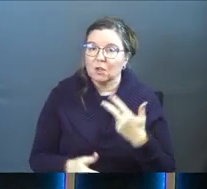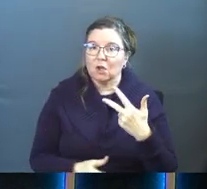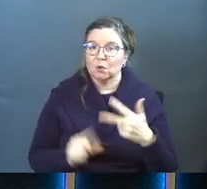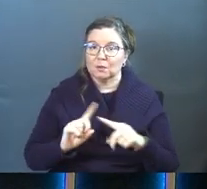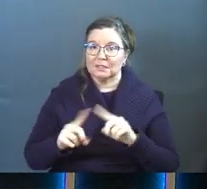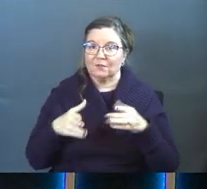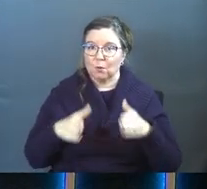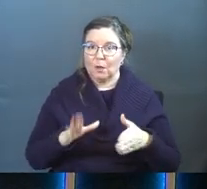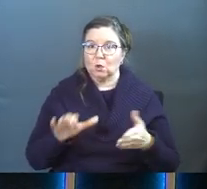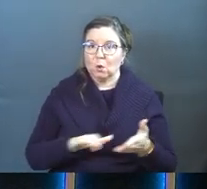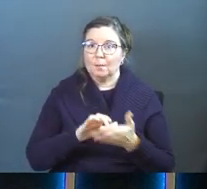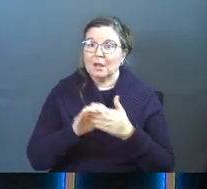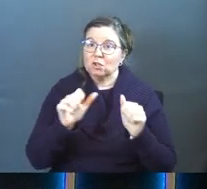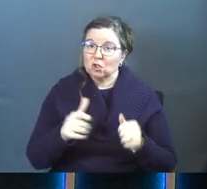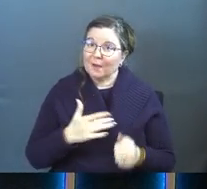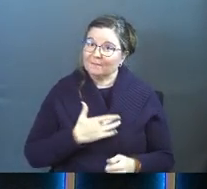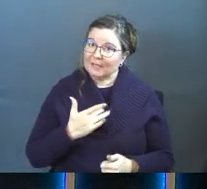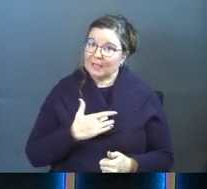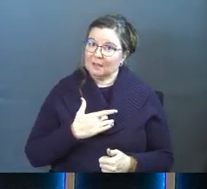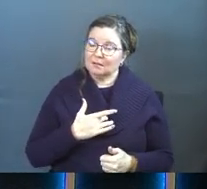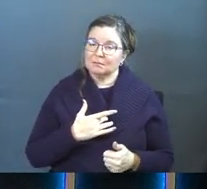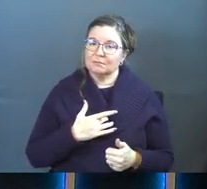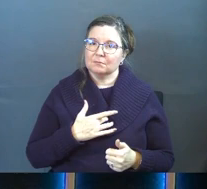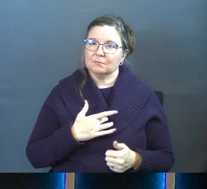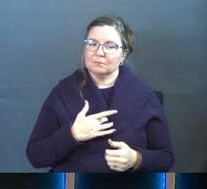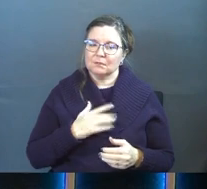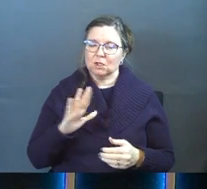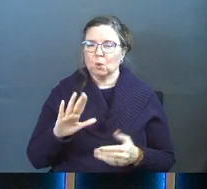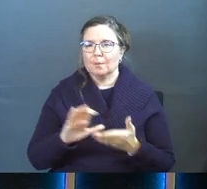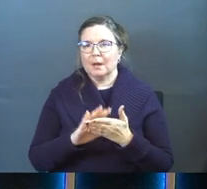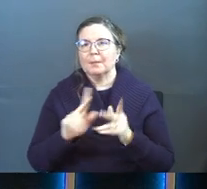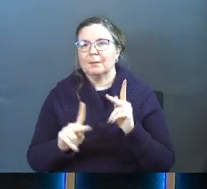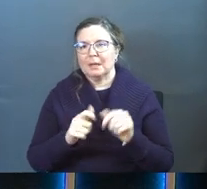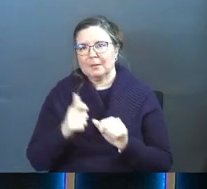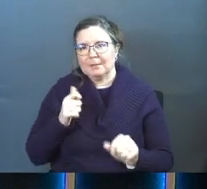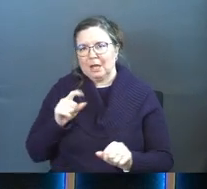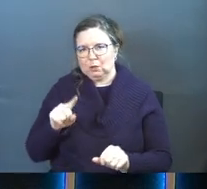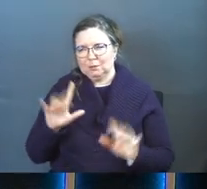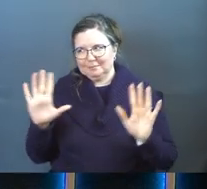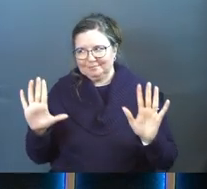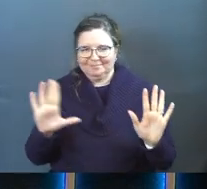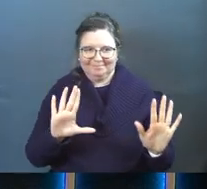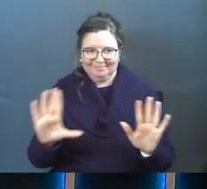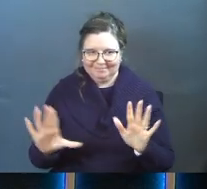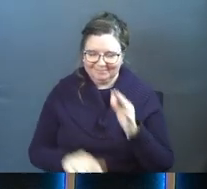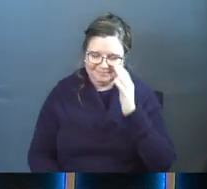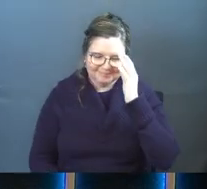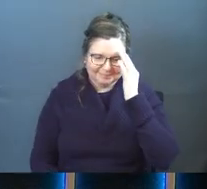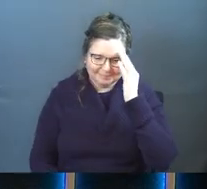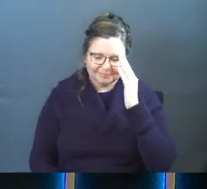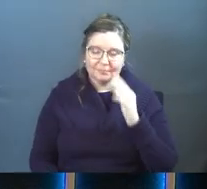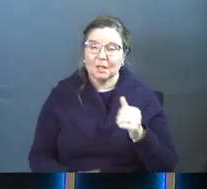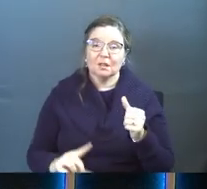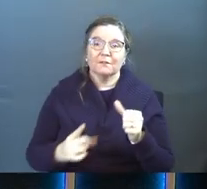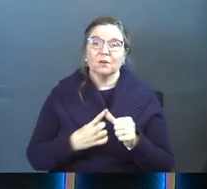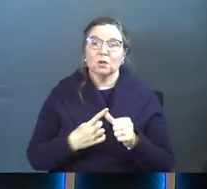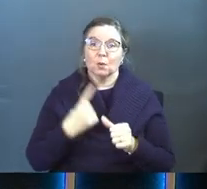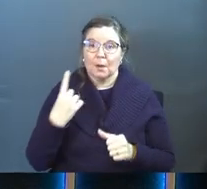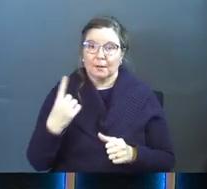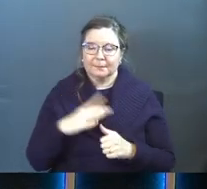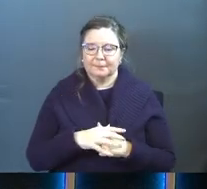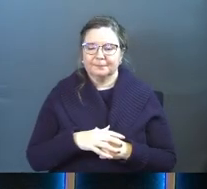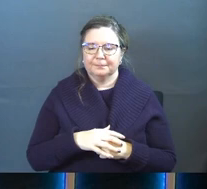three different ways your marriage could feel. Again, correction, not your marriage, the people behind you. So the first